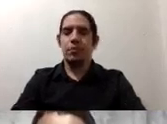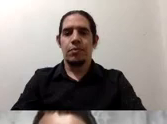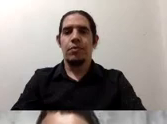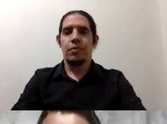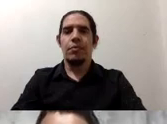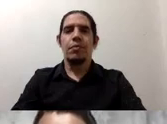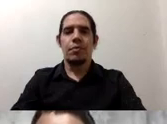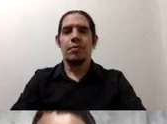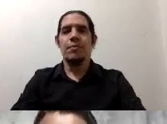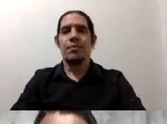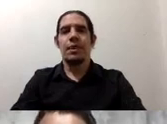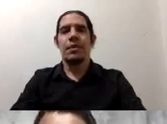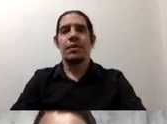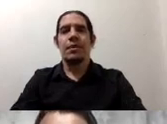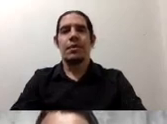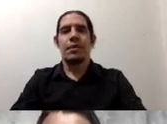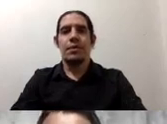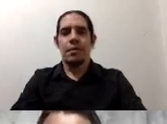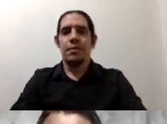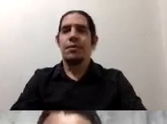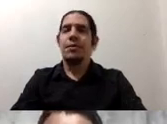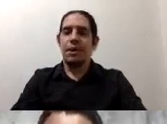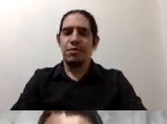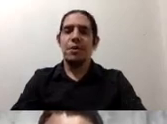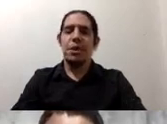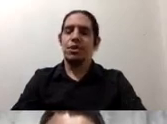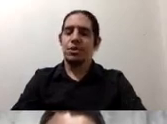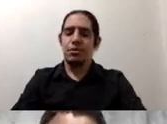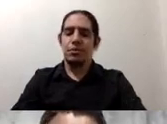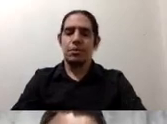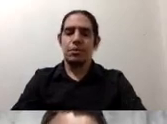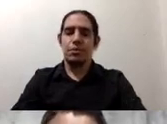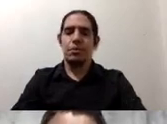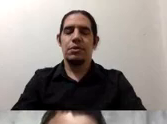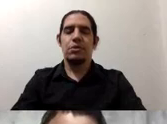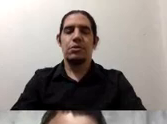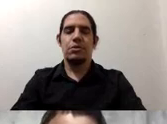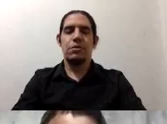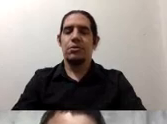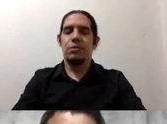Thank you very much.